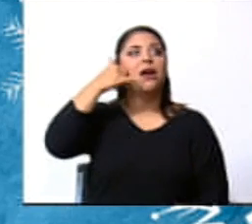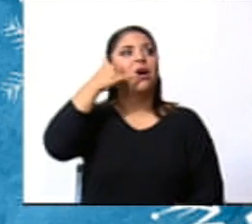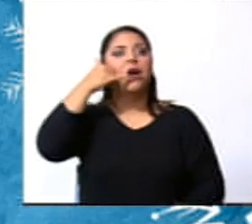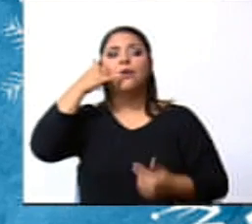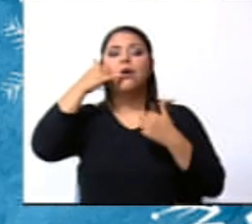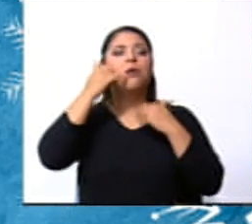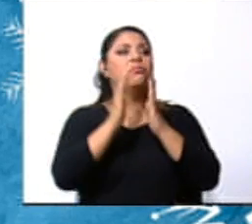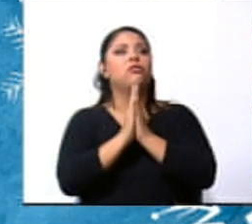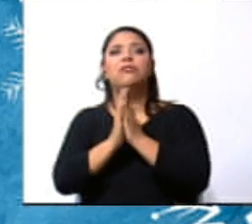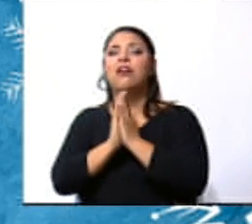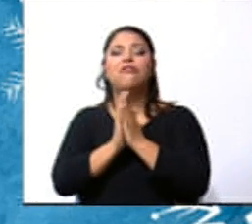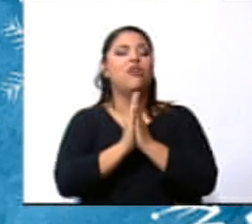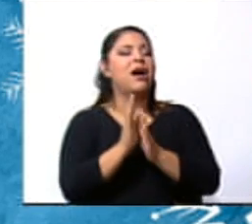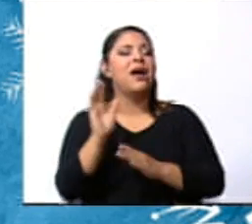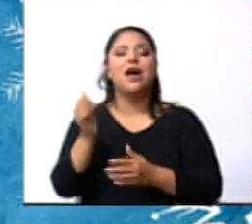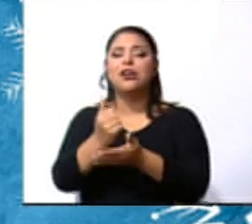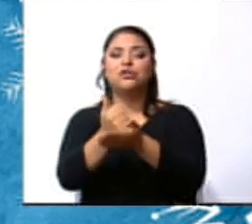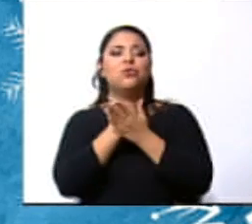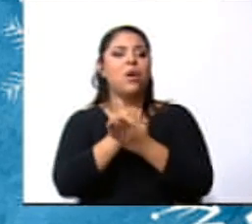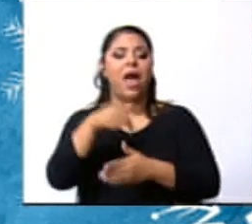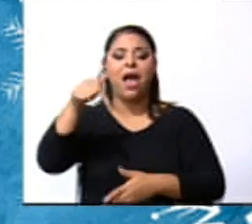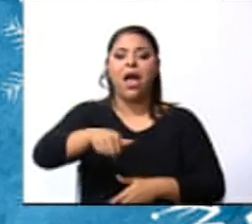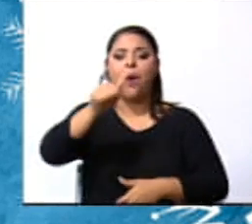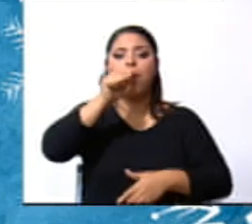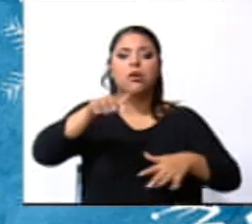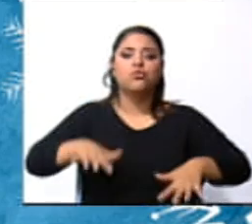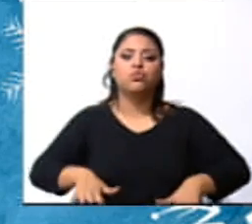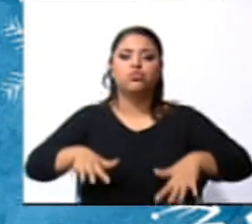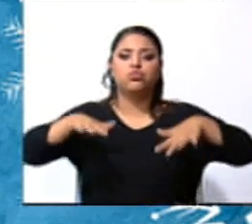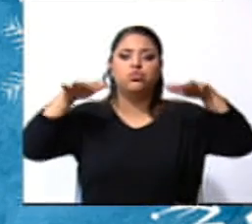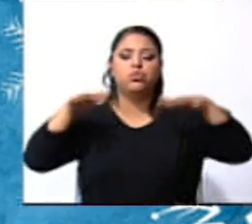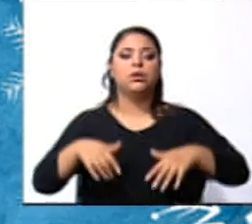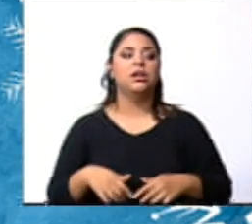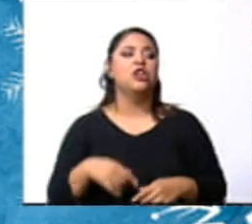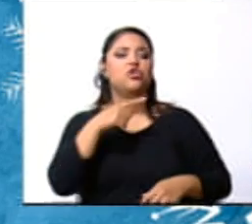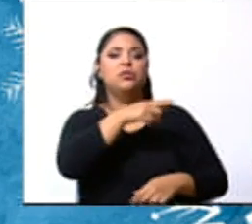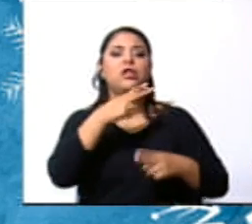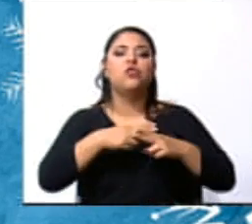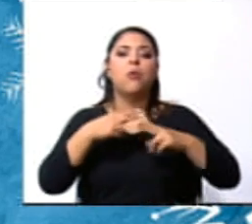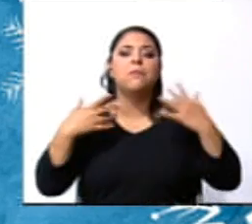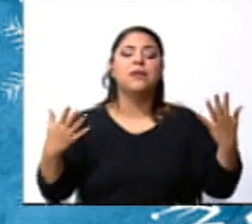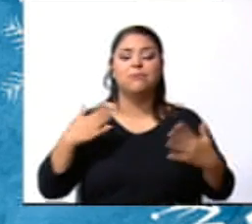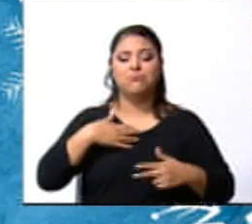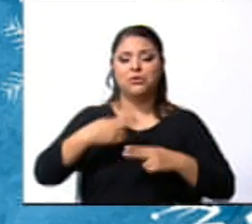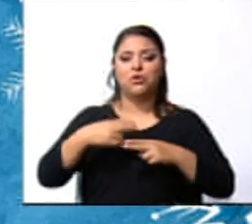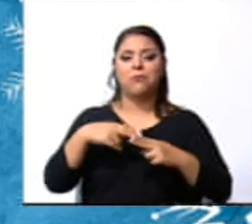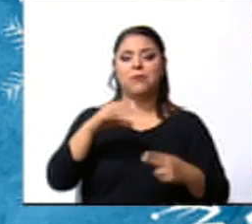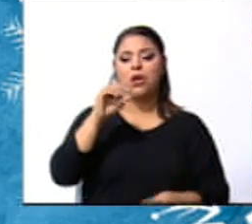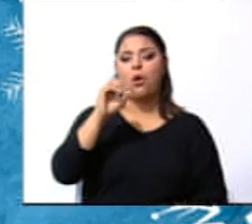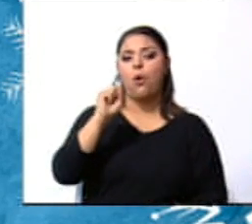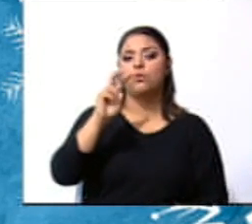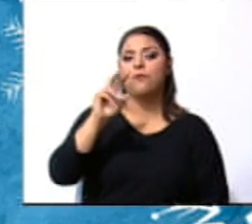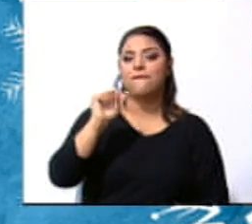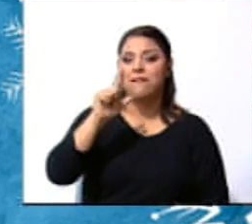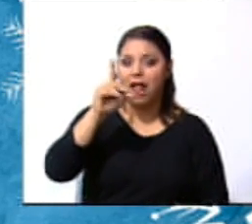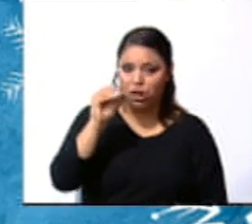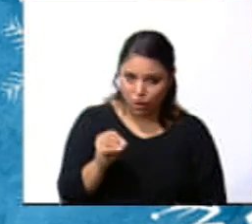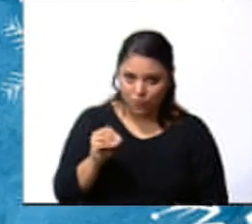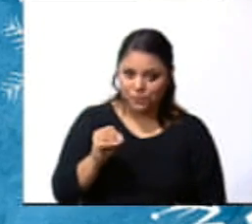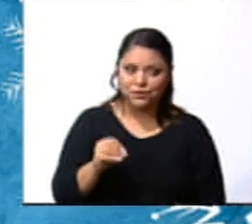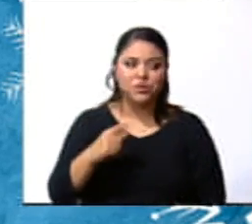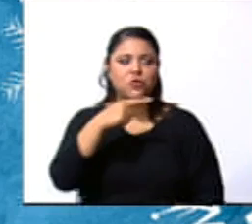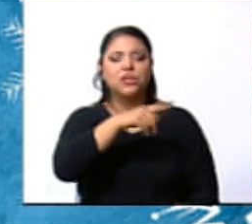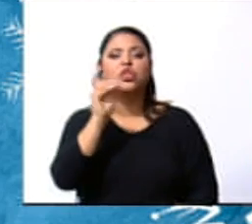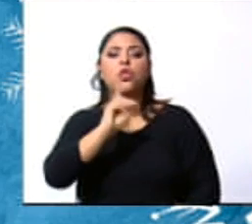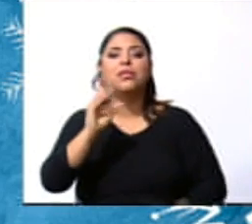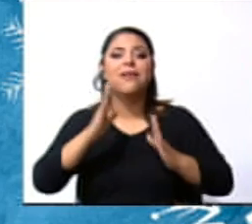help me. There is a flood near my house. Okay, and what is your name? My name is Osvaldo. And Osvaldo, where do you